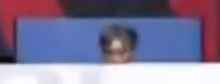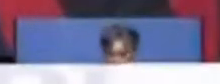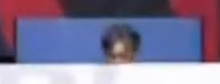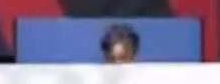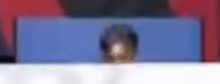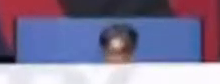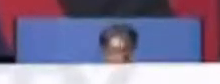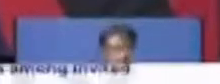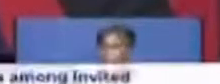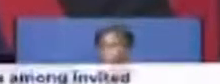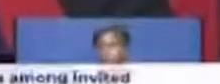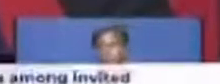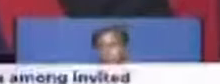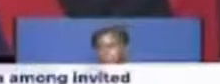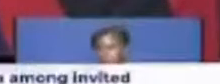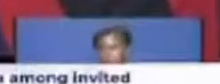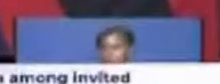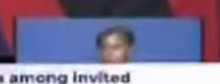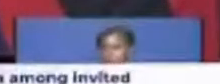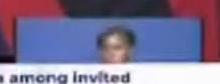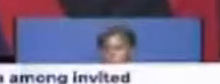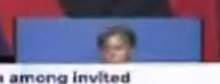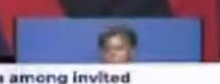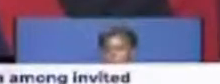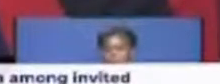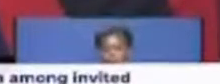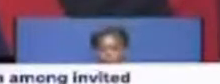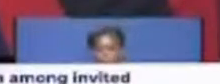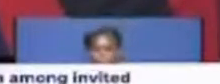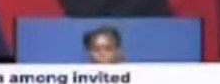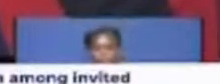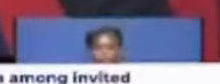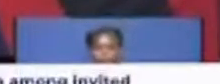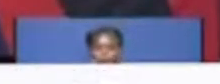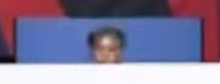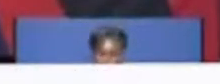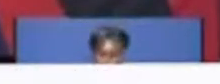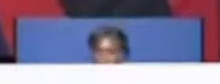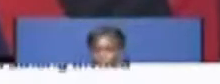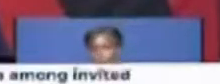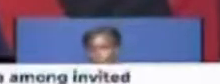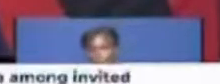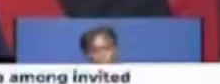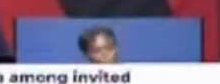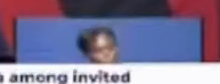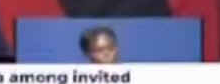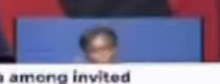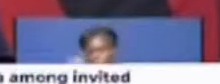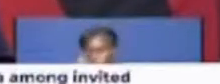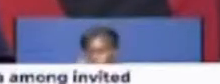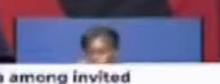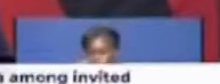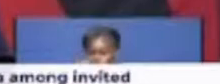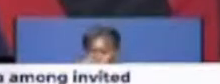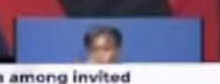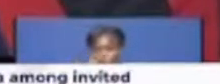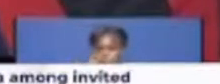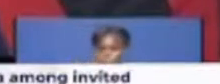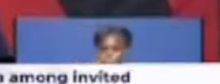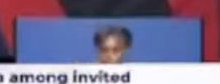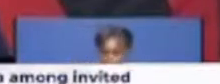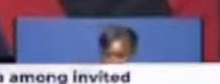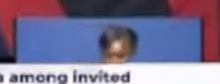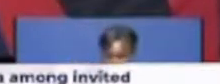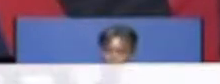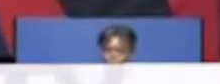admitted for more than 2 hours. In fact, after giving birth, she had to get out in 1 or 2 hours in order to give